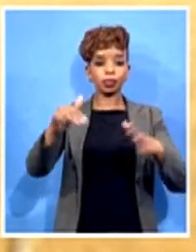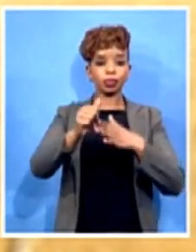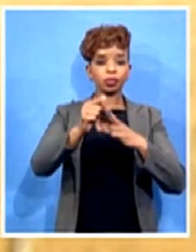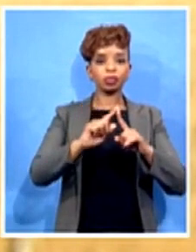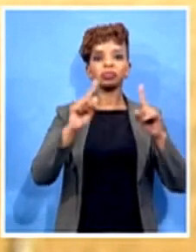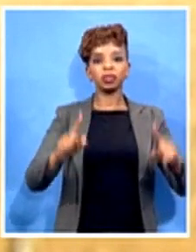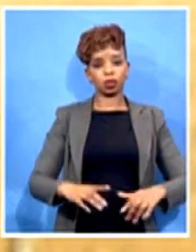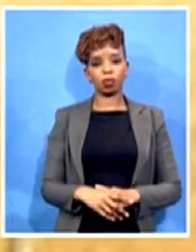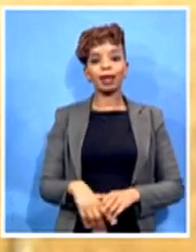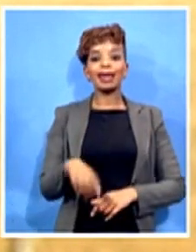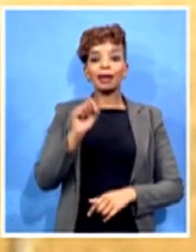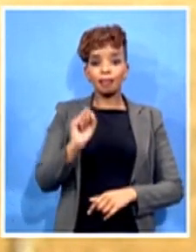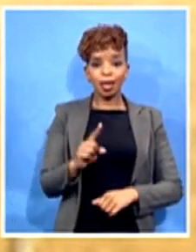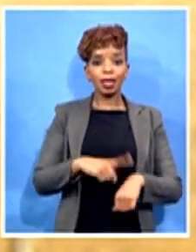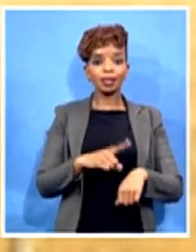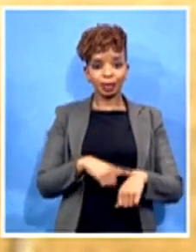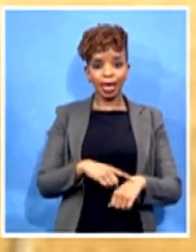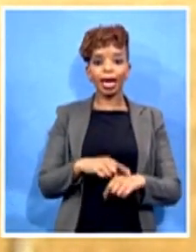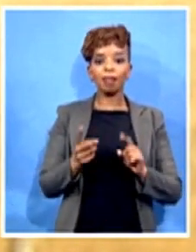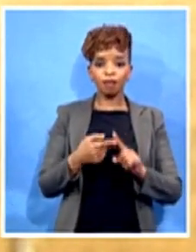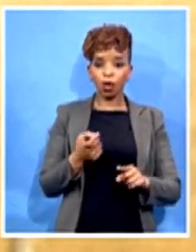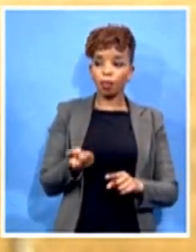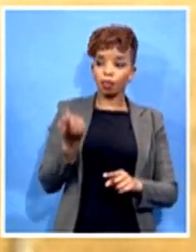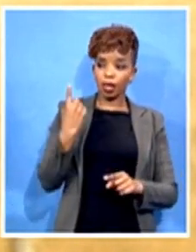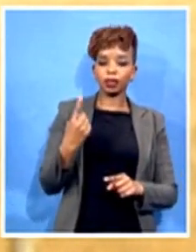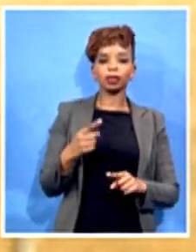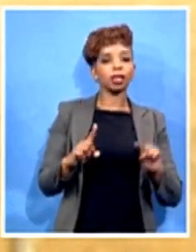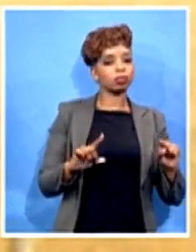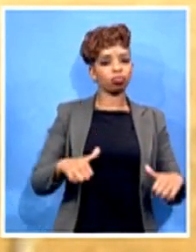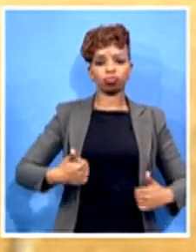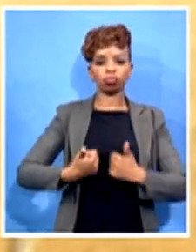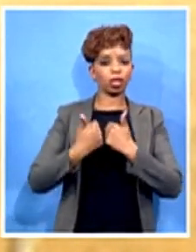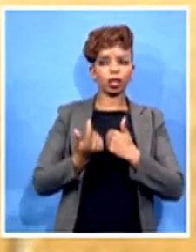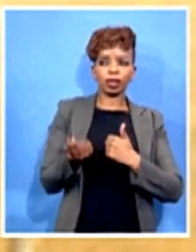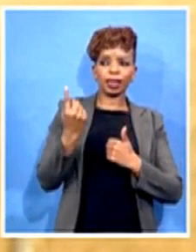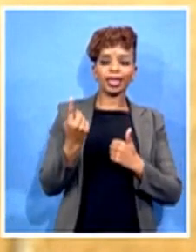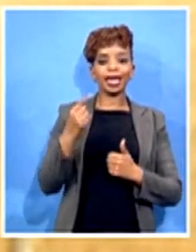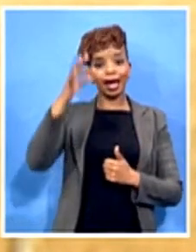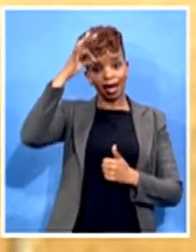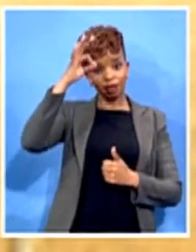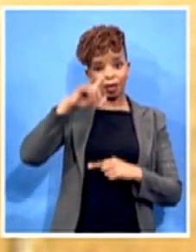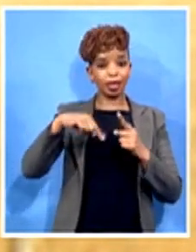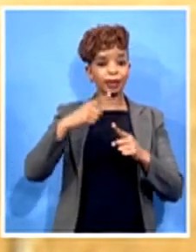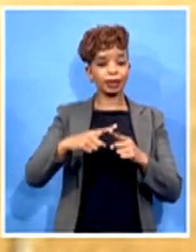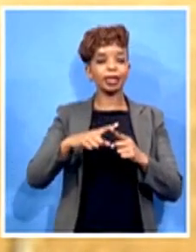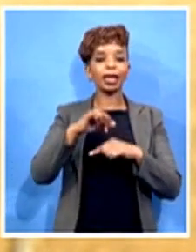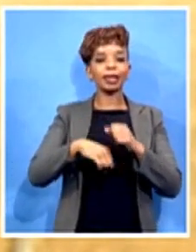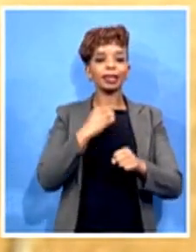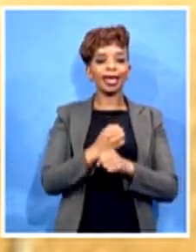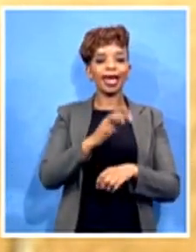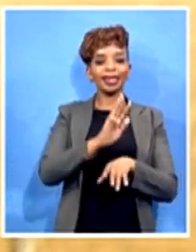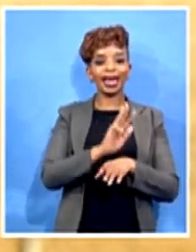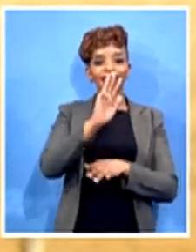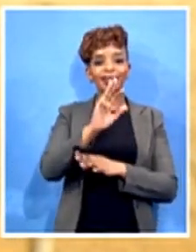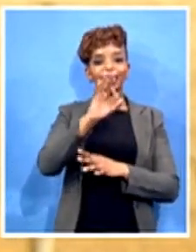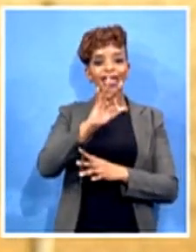then government up until in 1930, where they finally recognized his